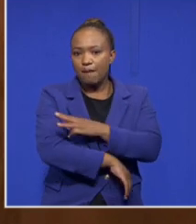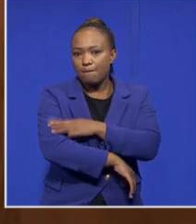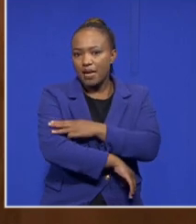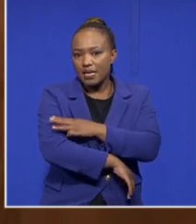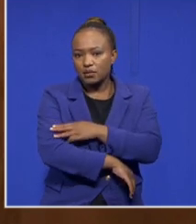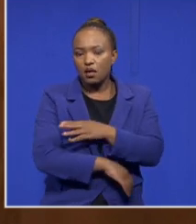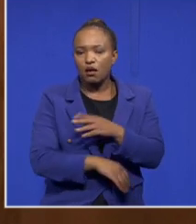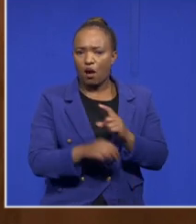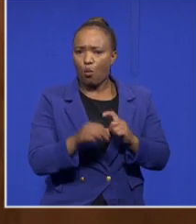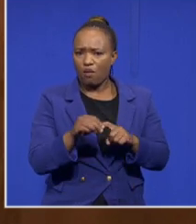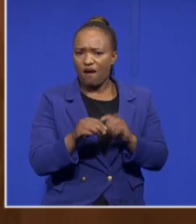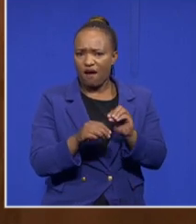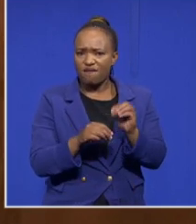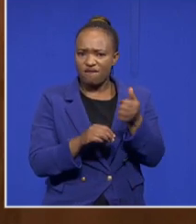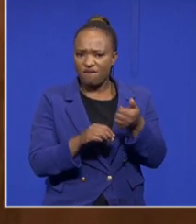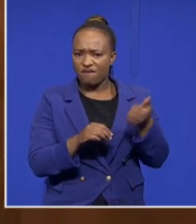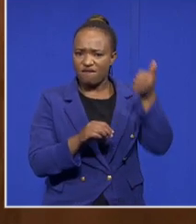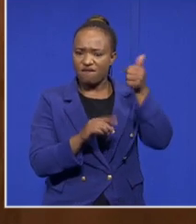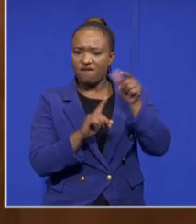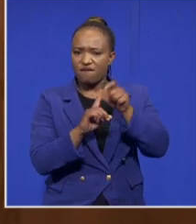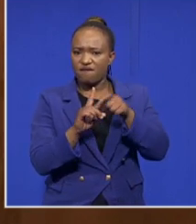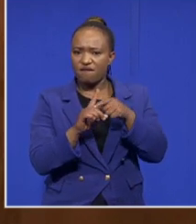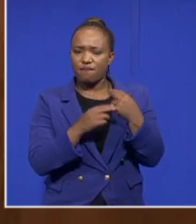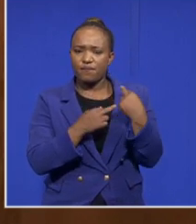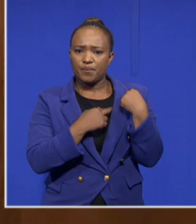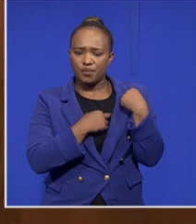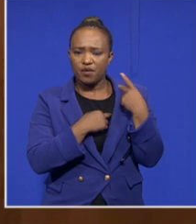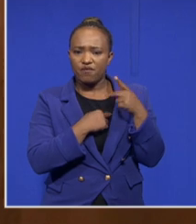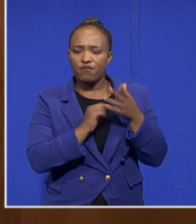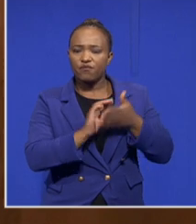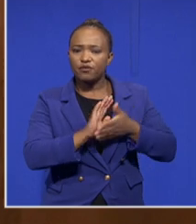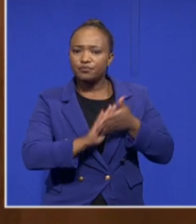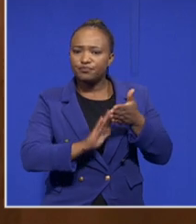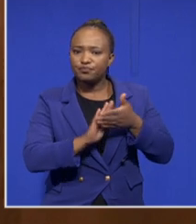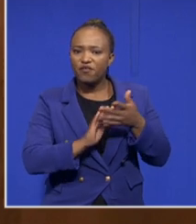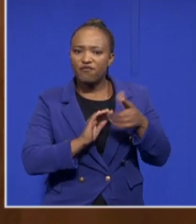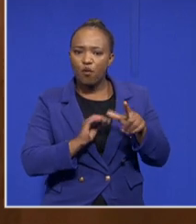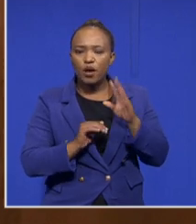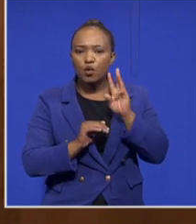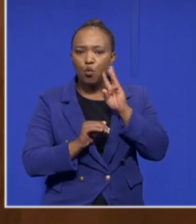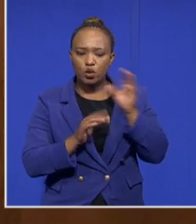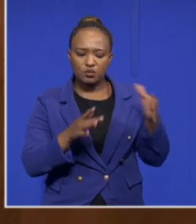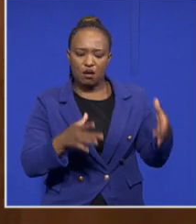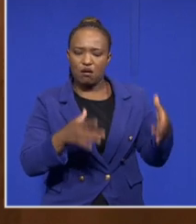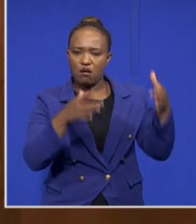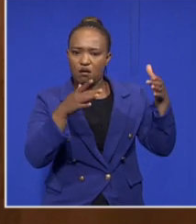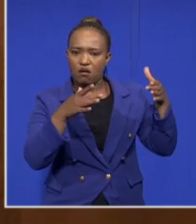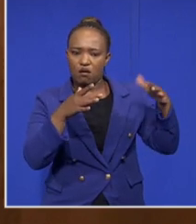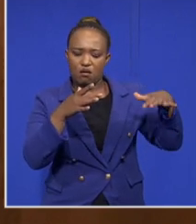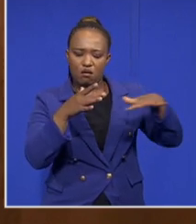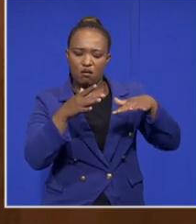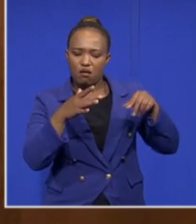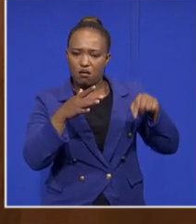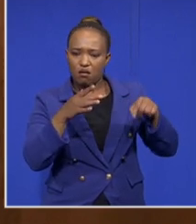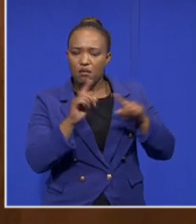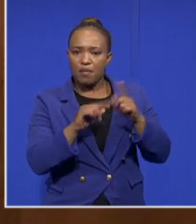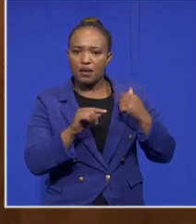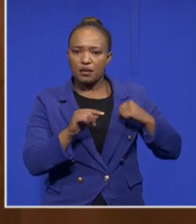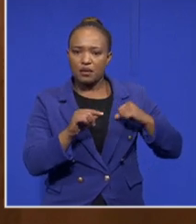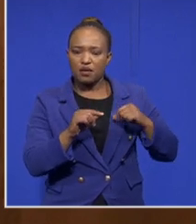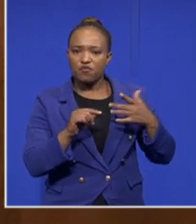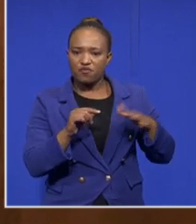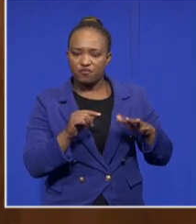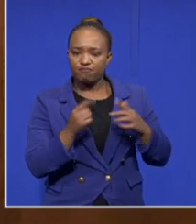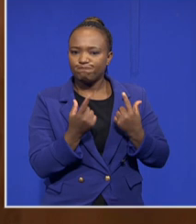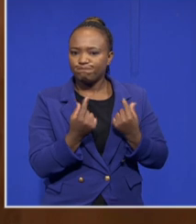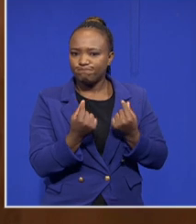process controller with extensive experience, is responsible for the operation of the four plants in the jurisdiction of the municipality. What we've also done